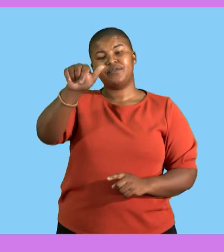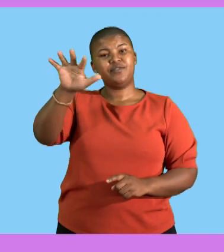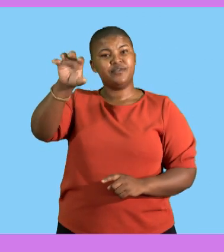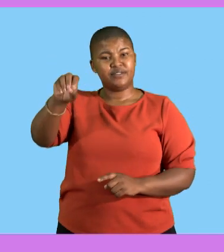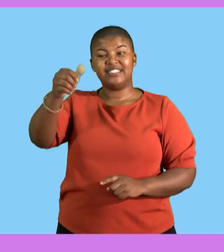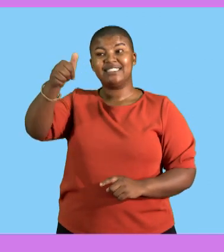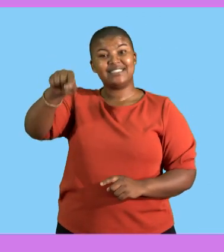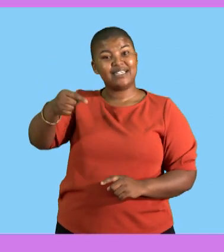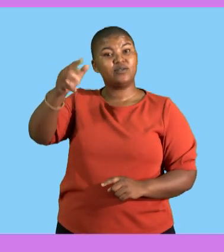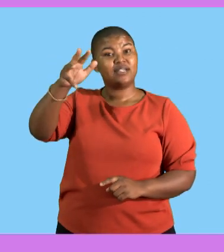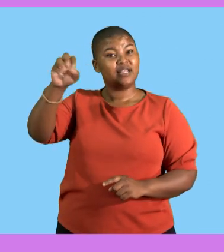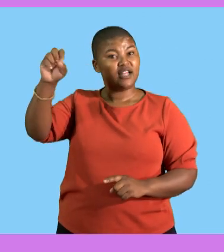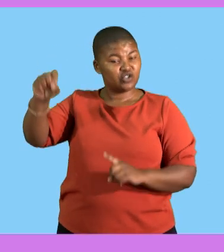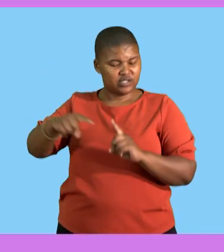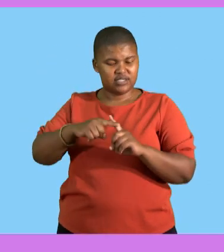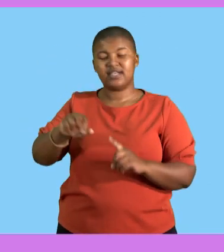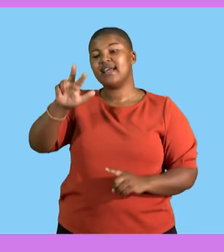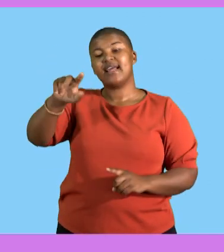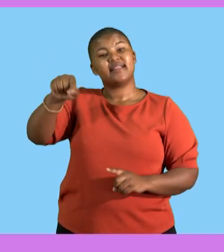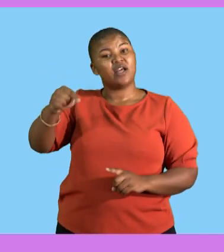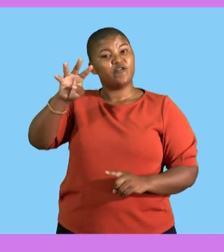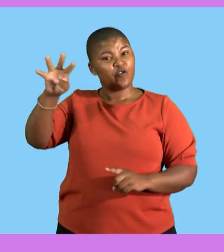6,900, then